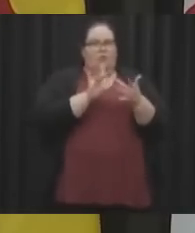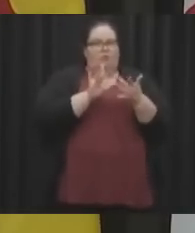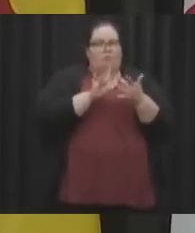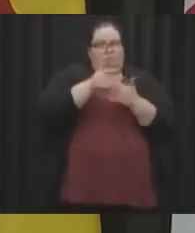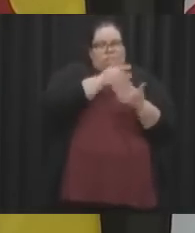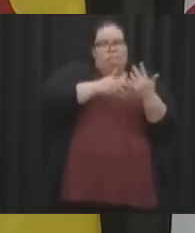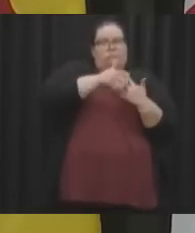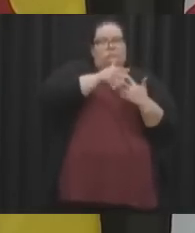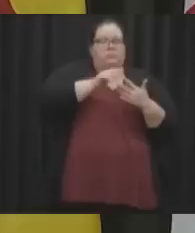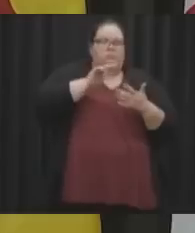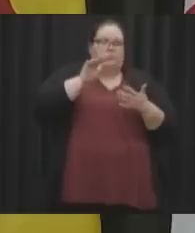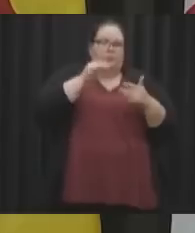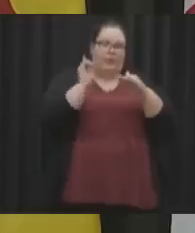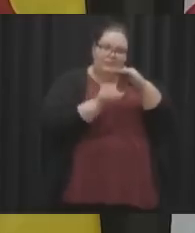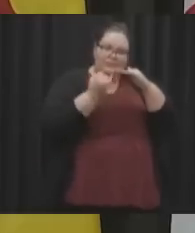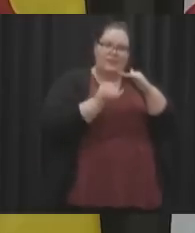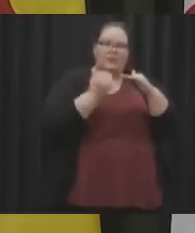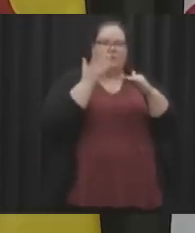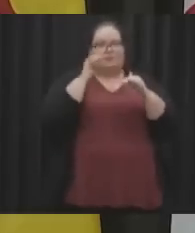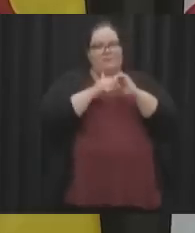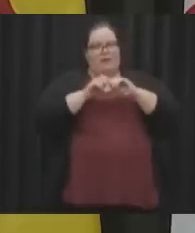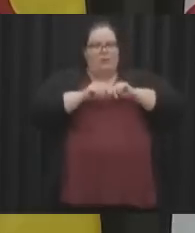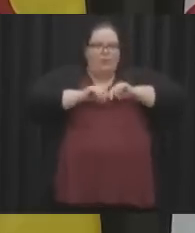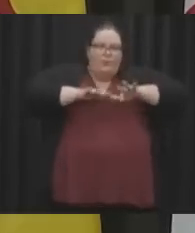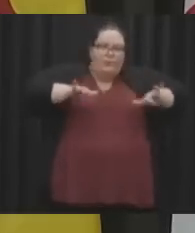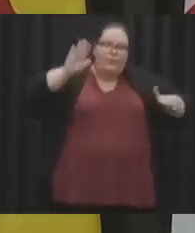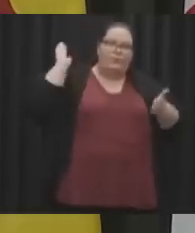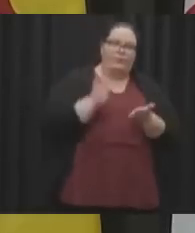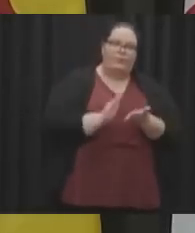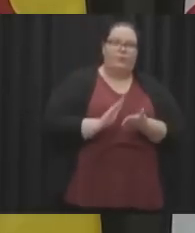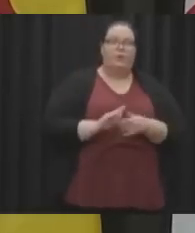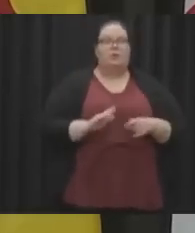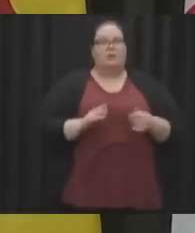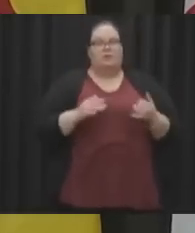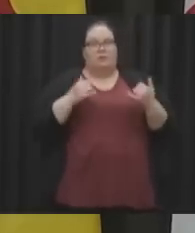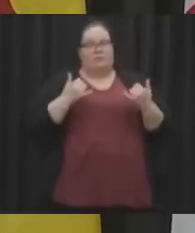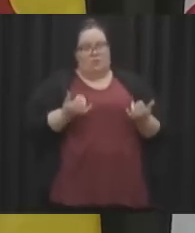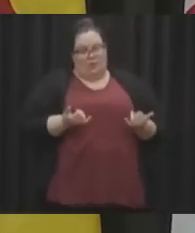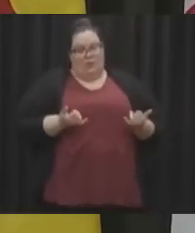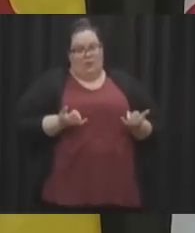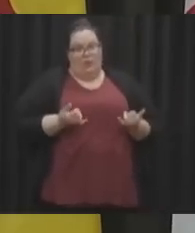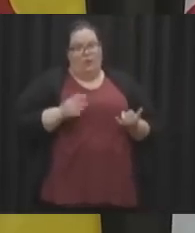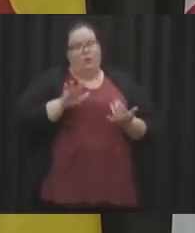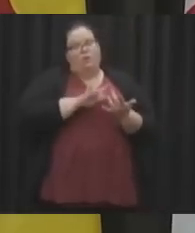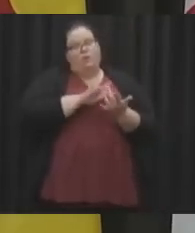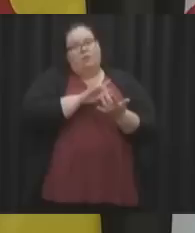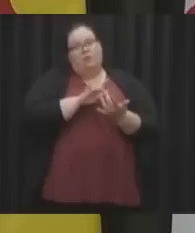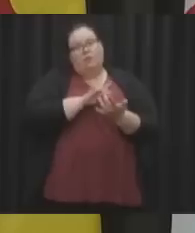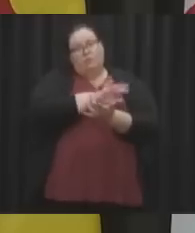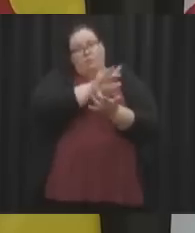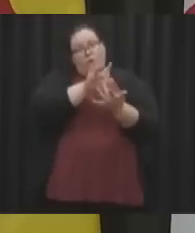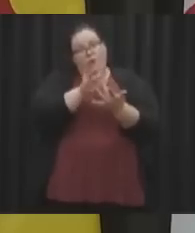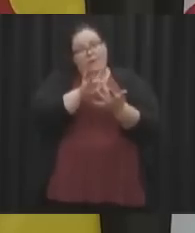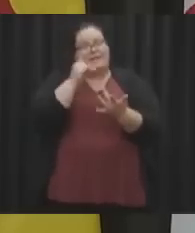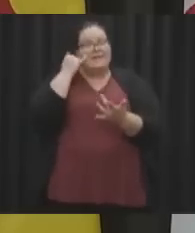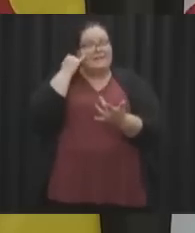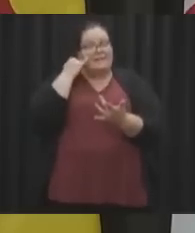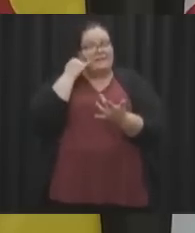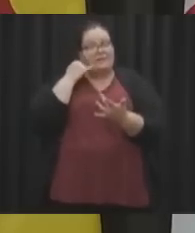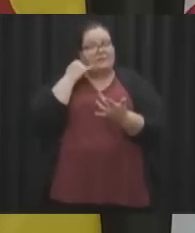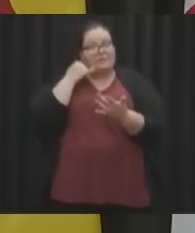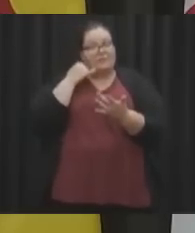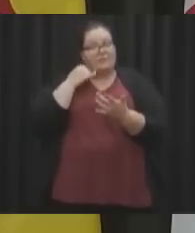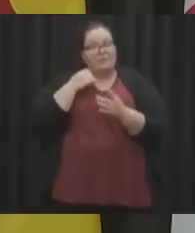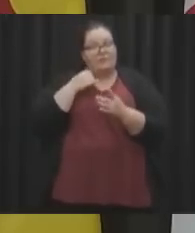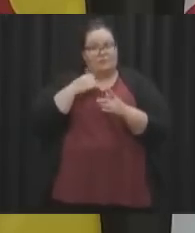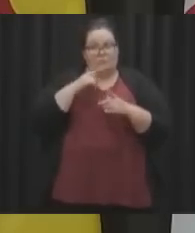So the general rules of self-isolation are to stay home, monitor yourself for symptoms such as fever,